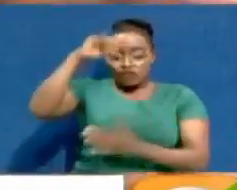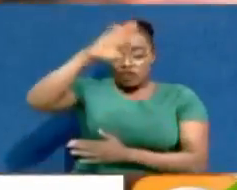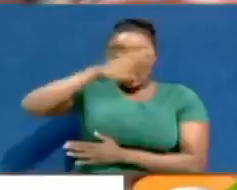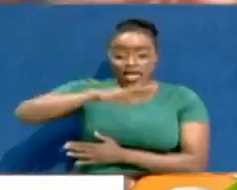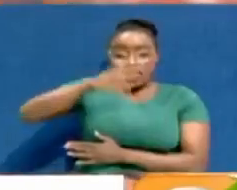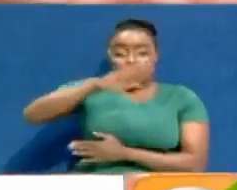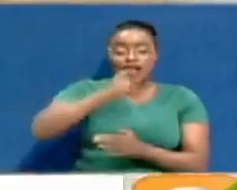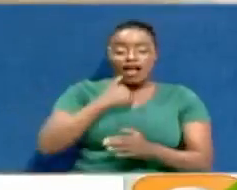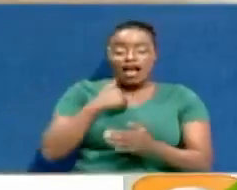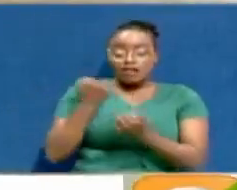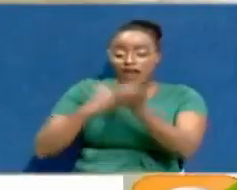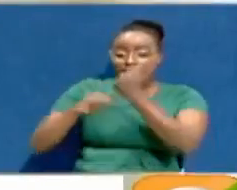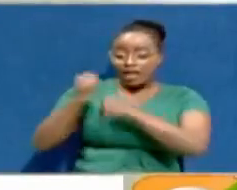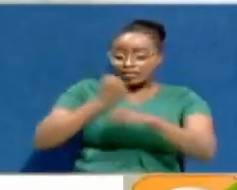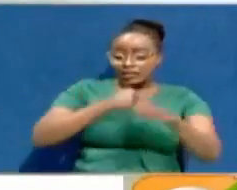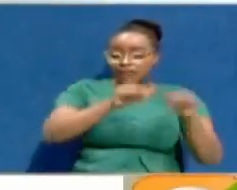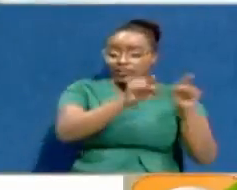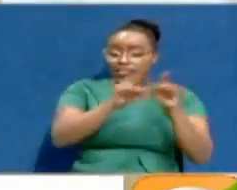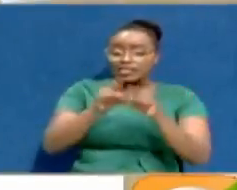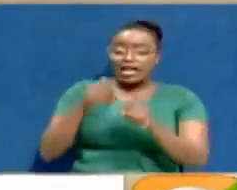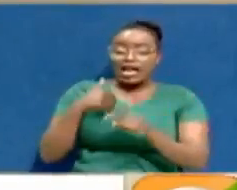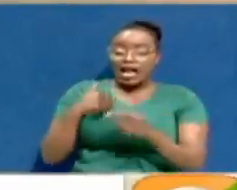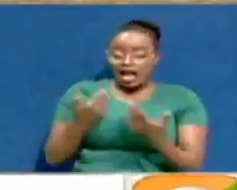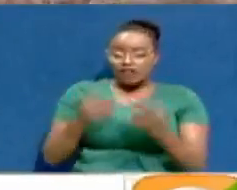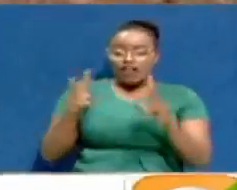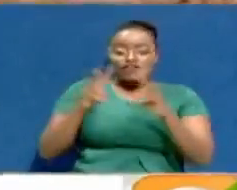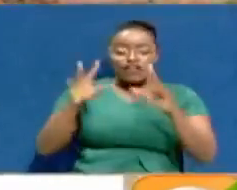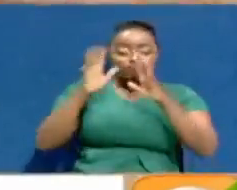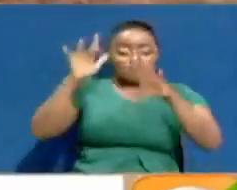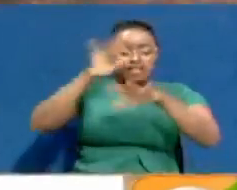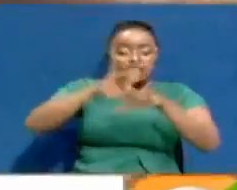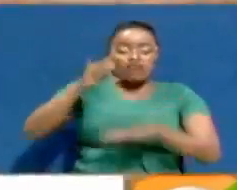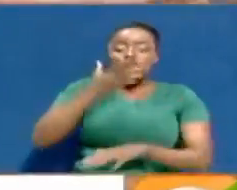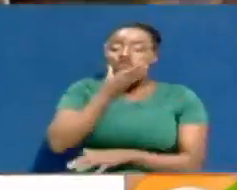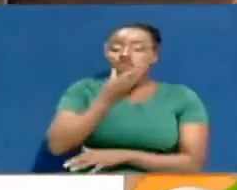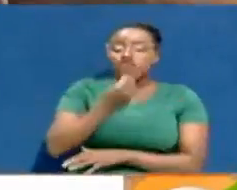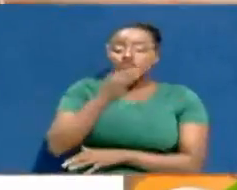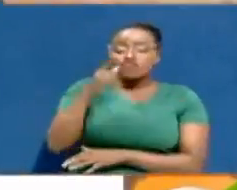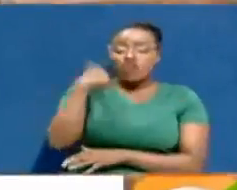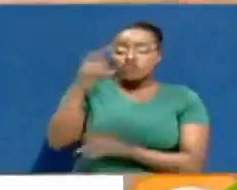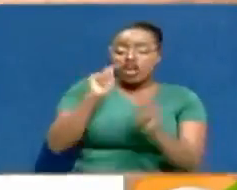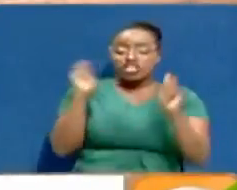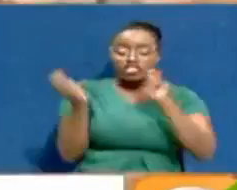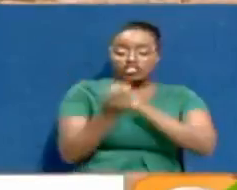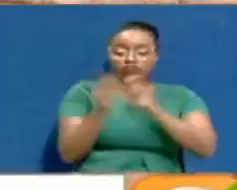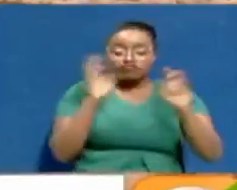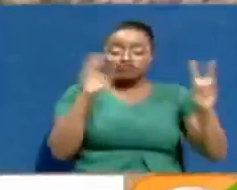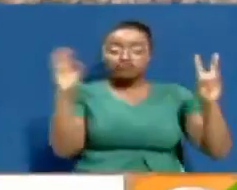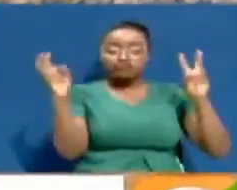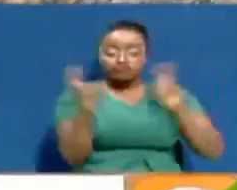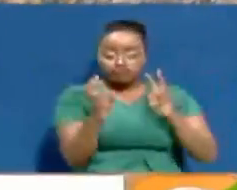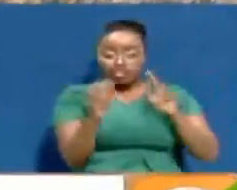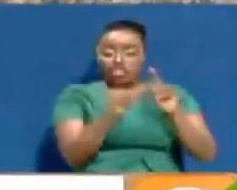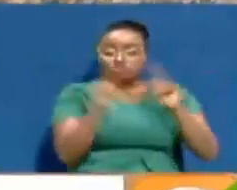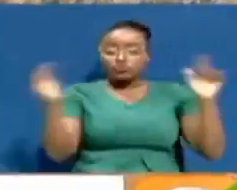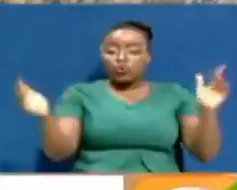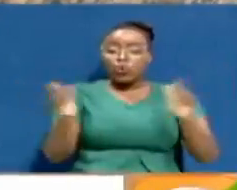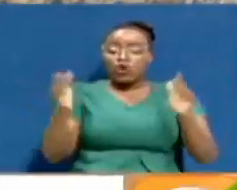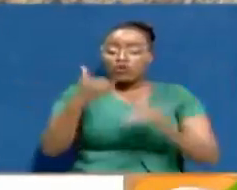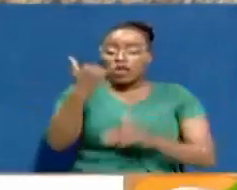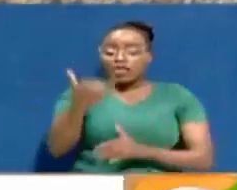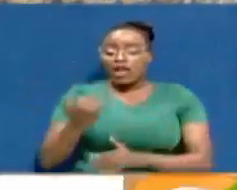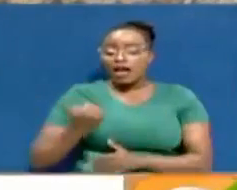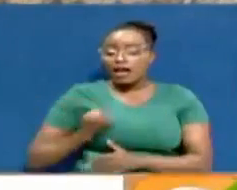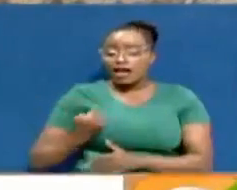elephants. Their activities have also had a ripple effect amongst the men, who are now changing their perceptions and encouraging